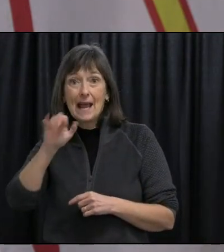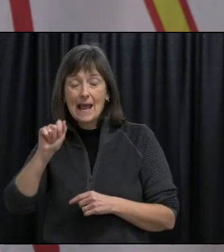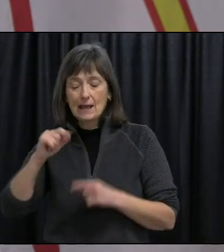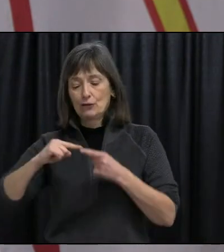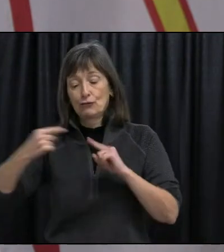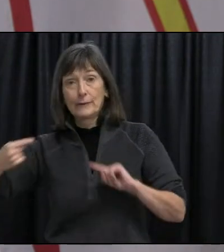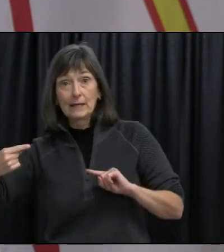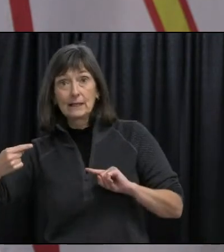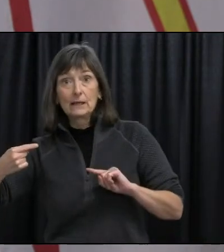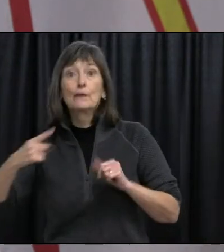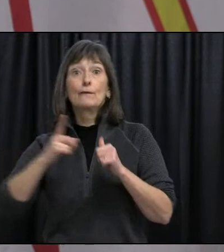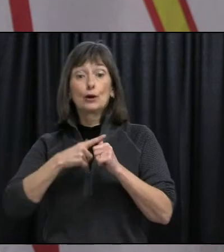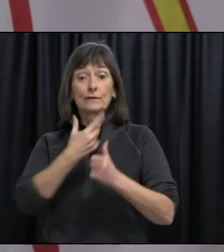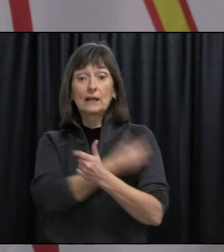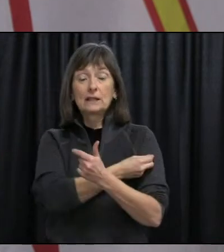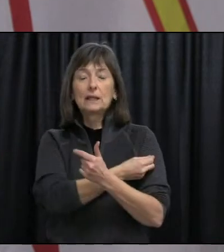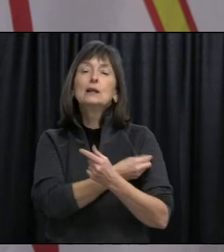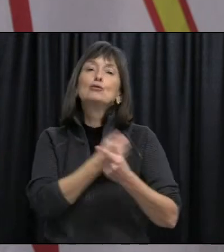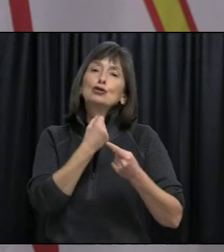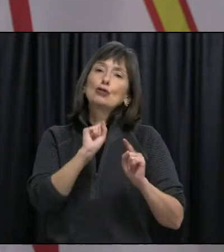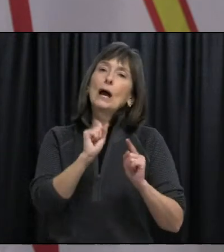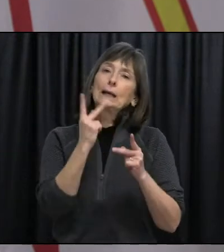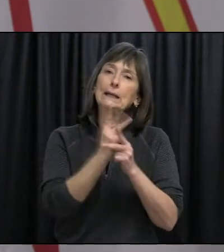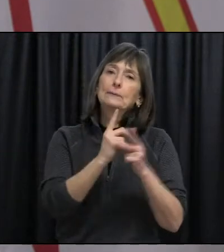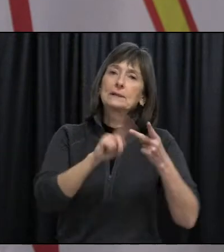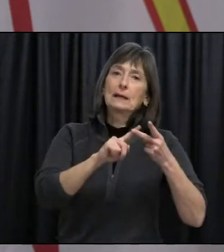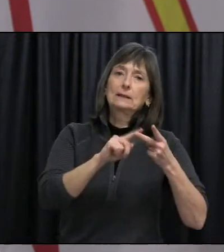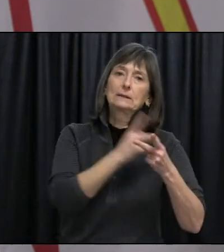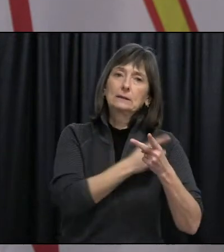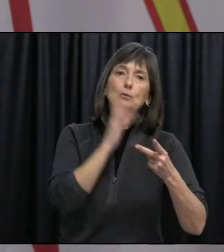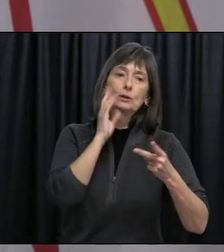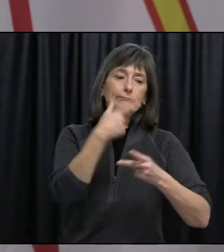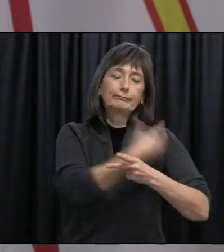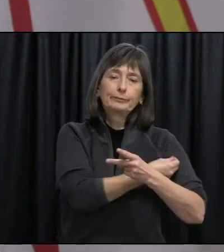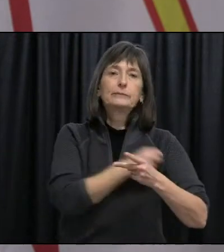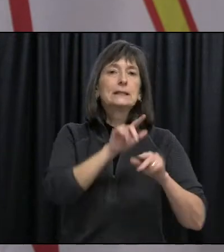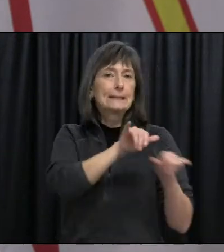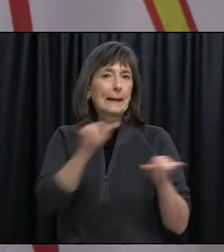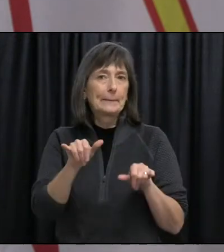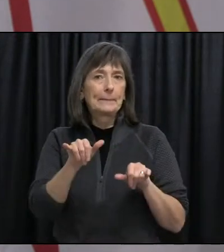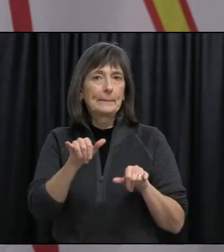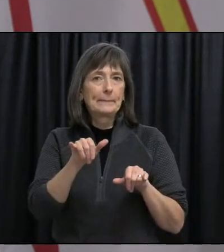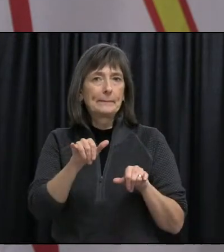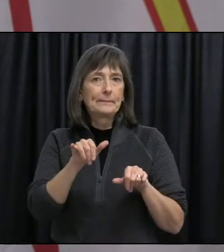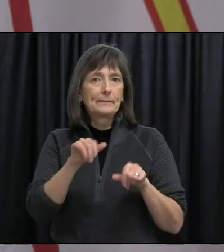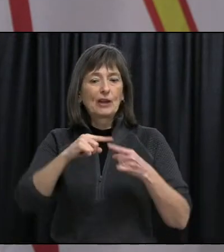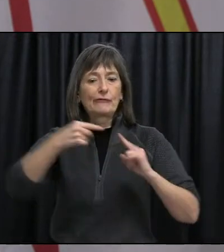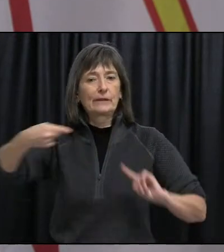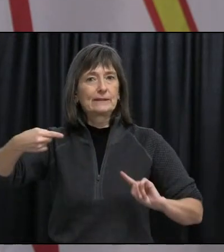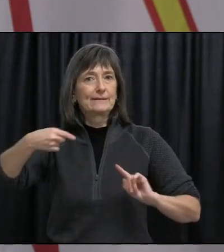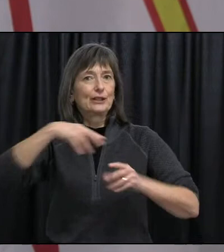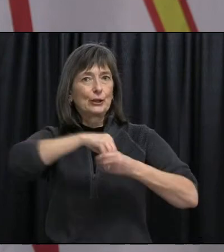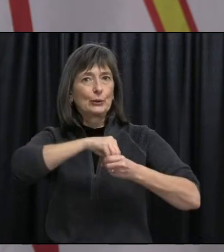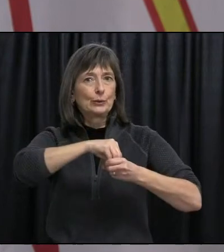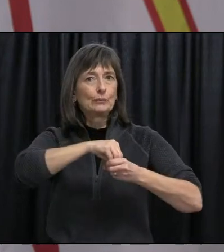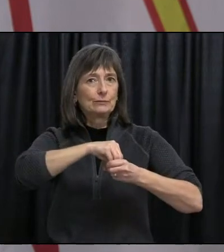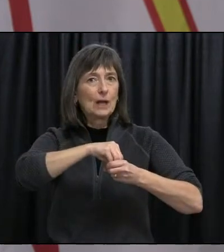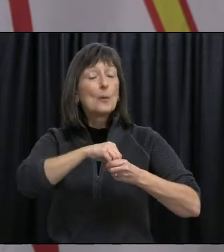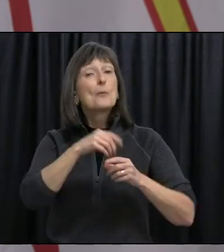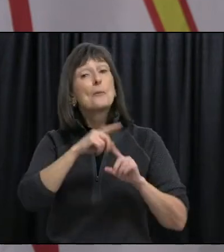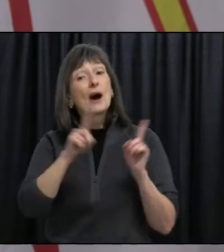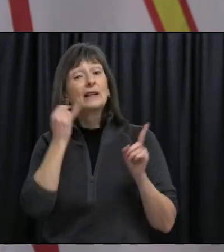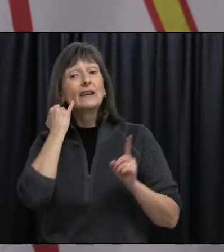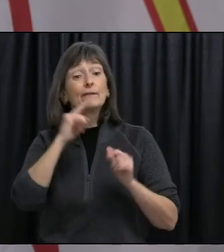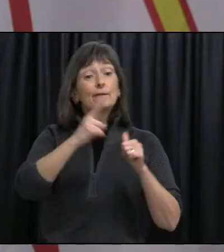vaccine for number 2. But our goal at this point is to complete the series with the same vaccine that they started it.